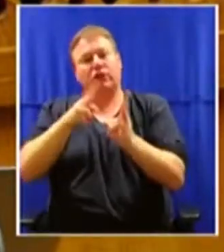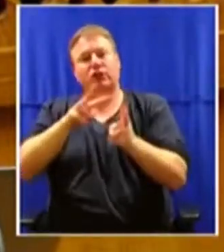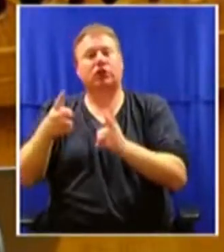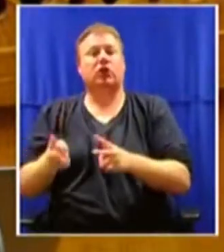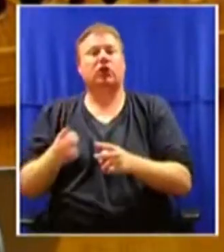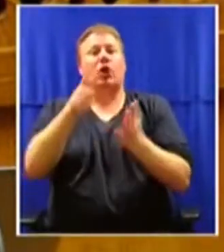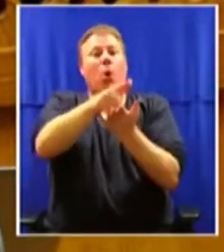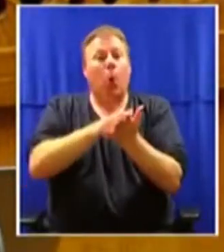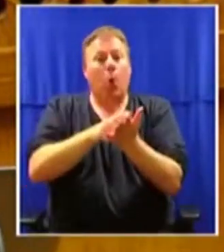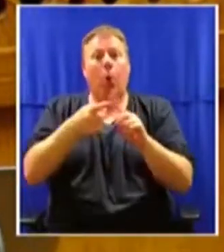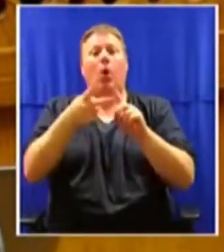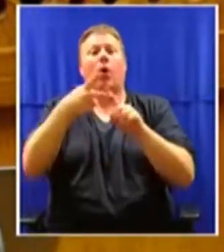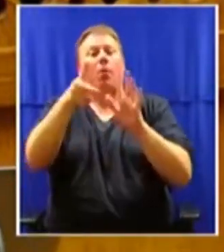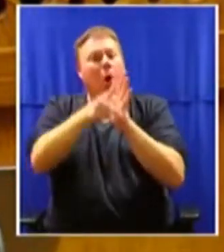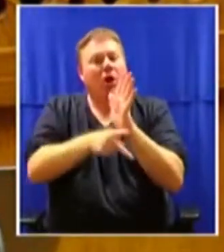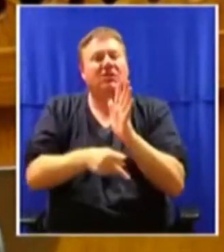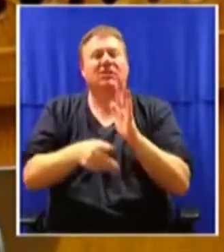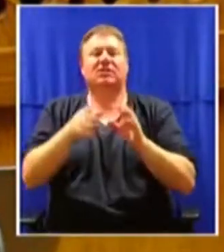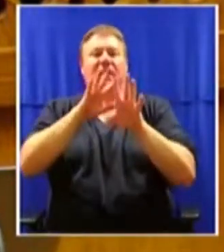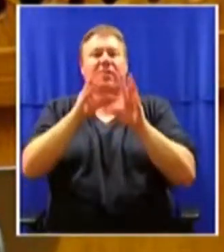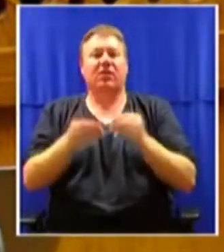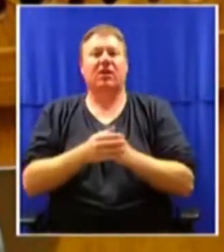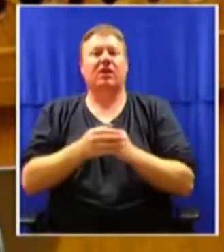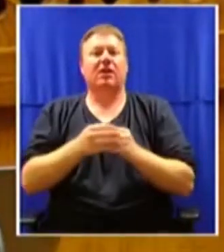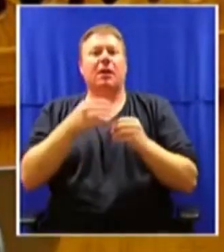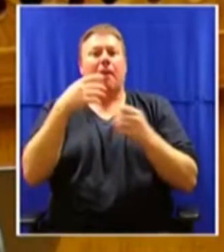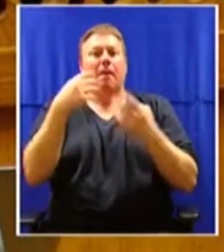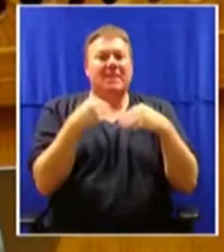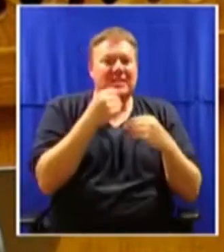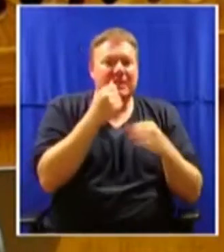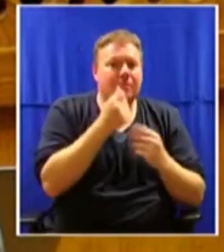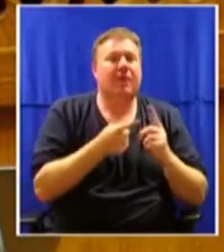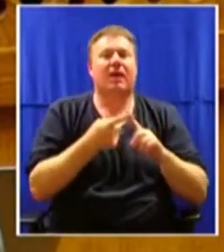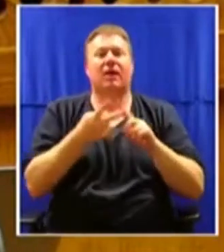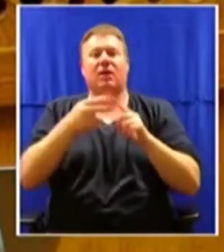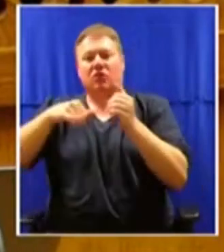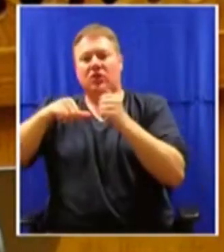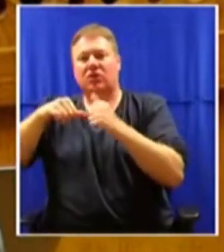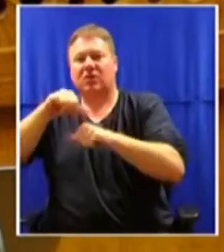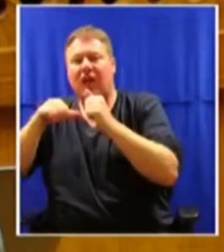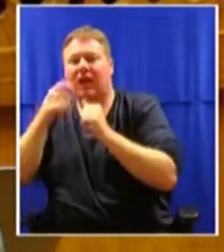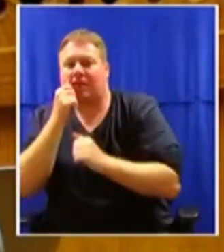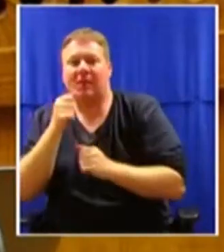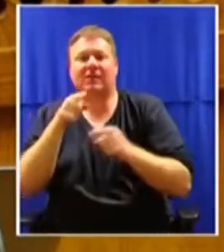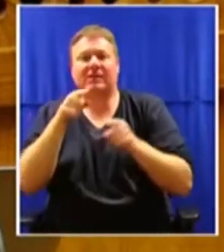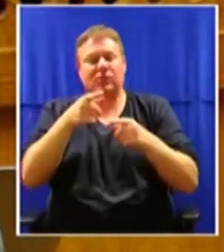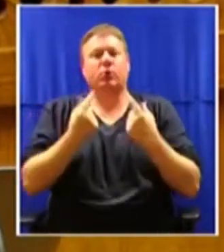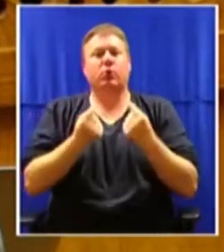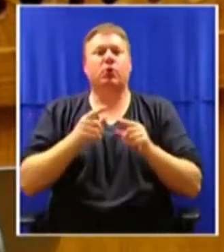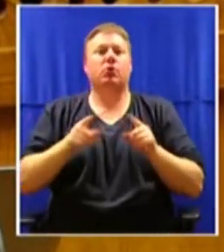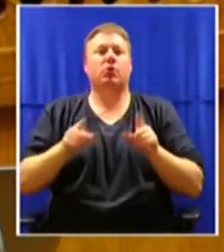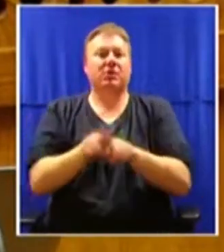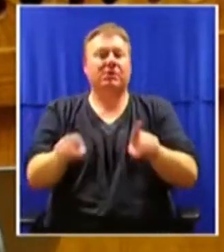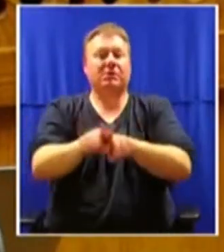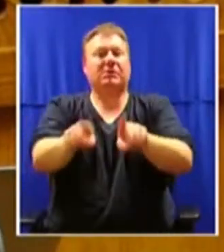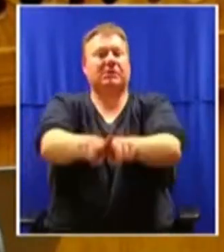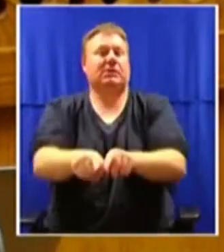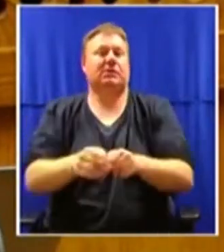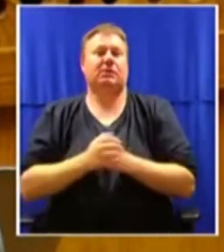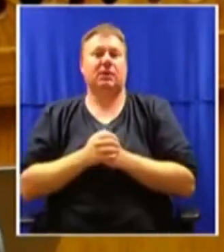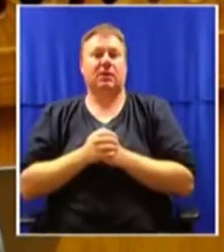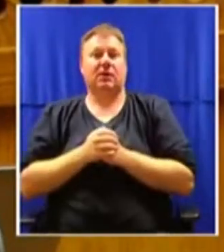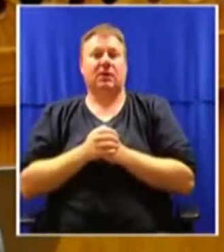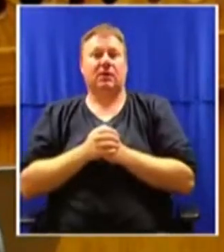in business, in society, to launch the same campaign. In closing, I want to say, gentlemen, it starts today, where